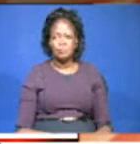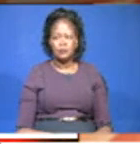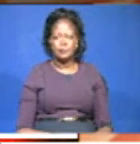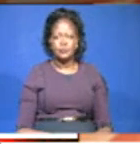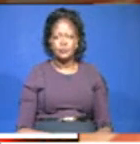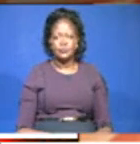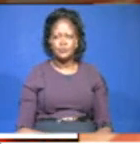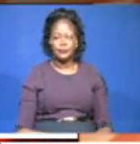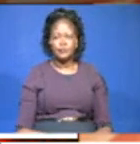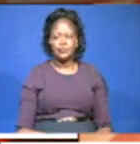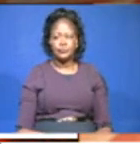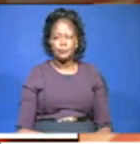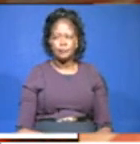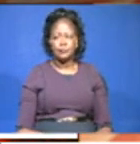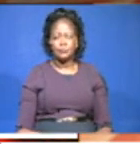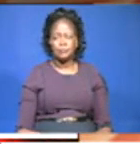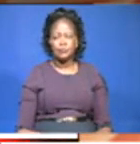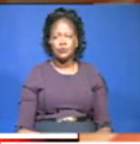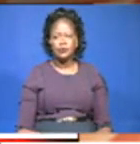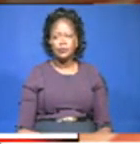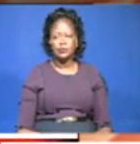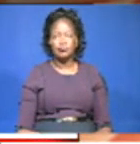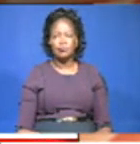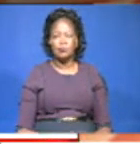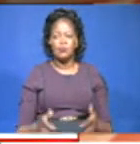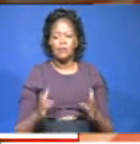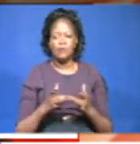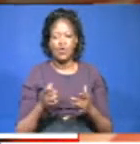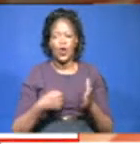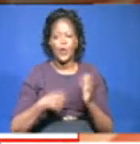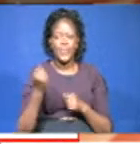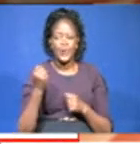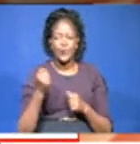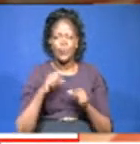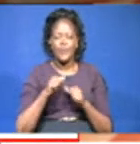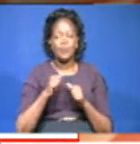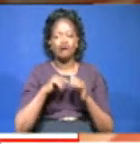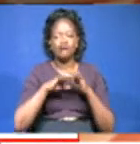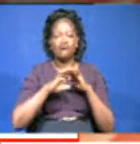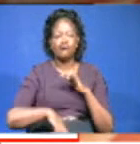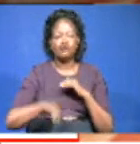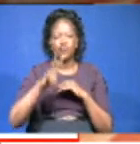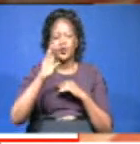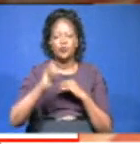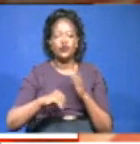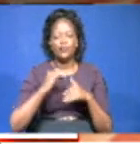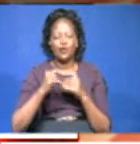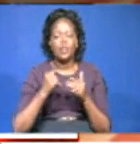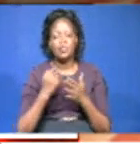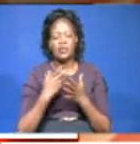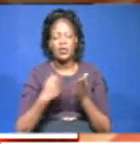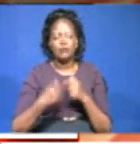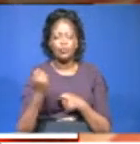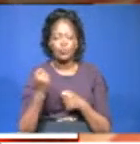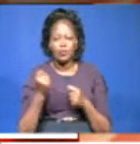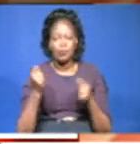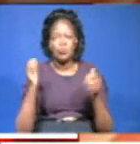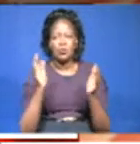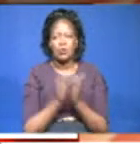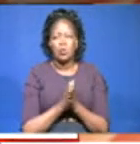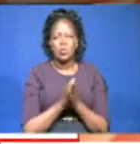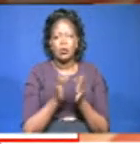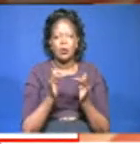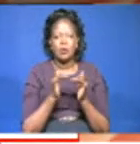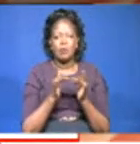And now in other news, online purchases account for less than 2% of total retail sales, and e-businesses are